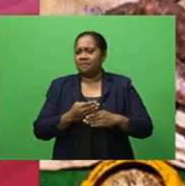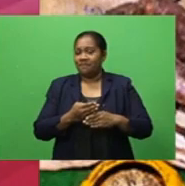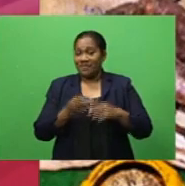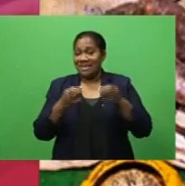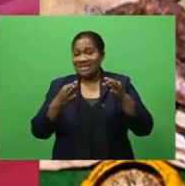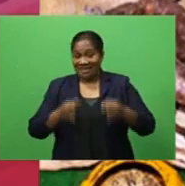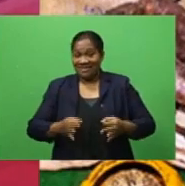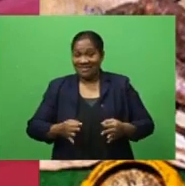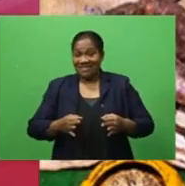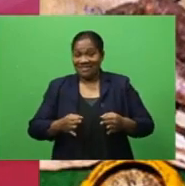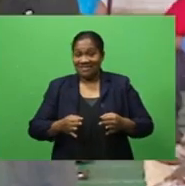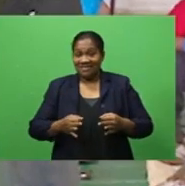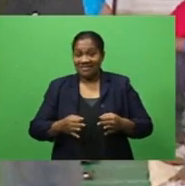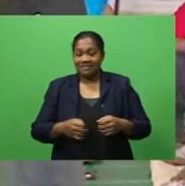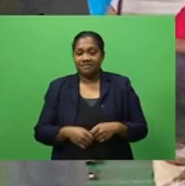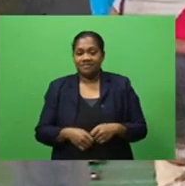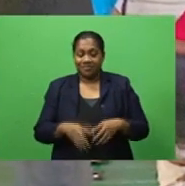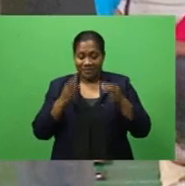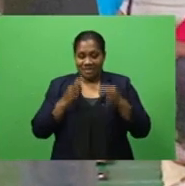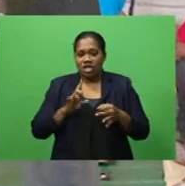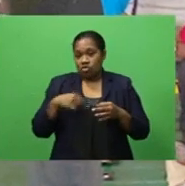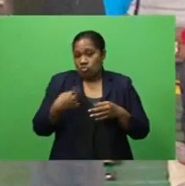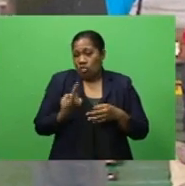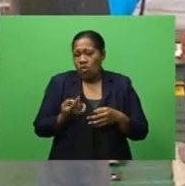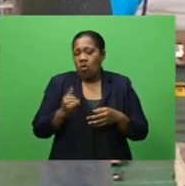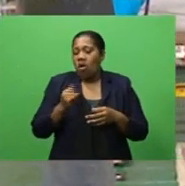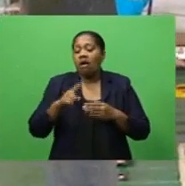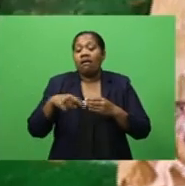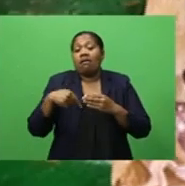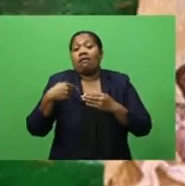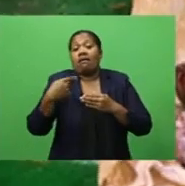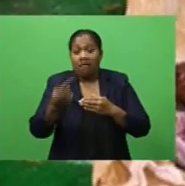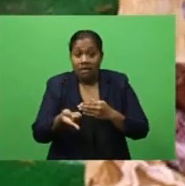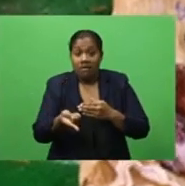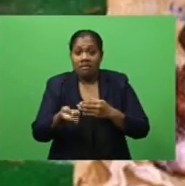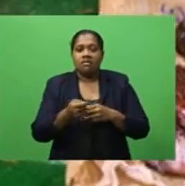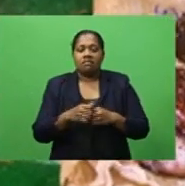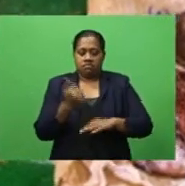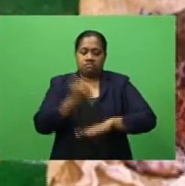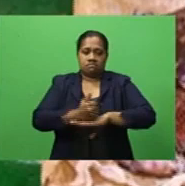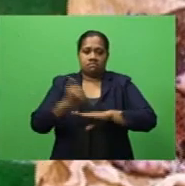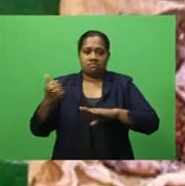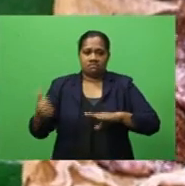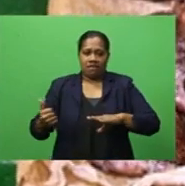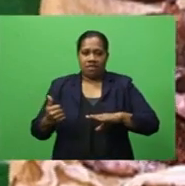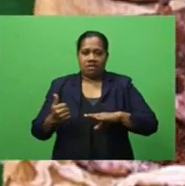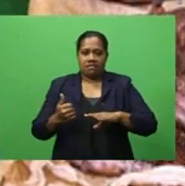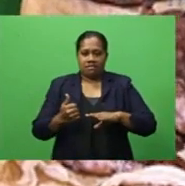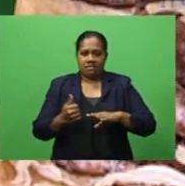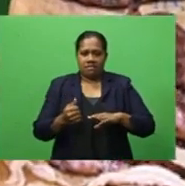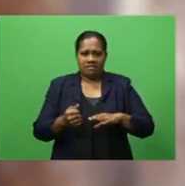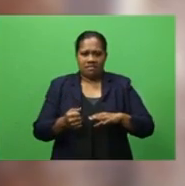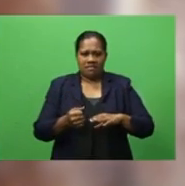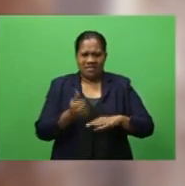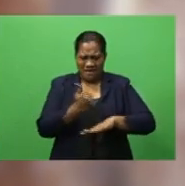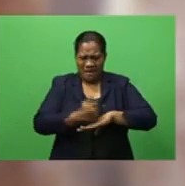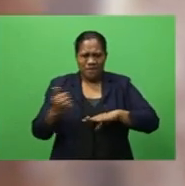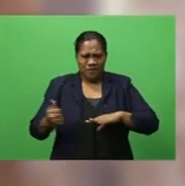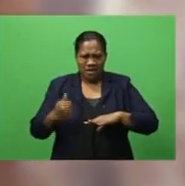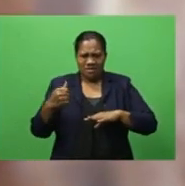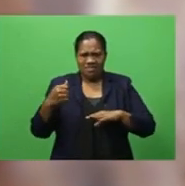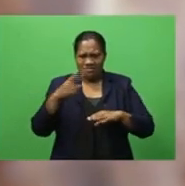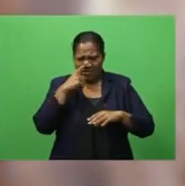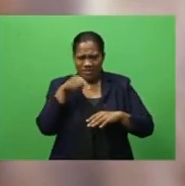decision comes in tomorrow or the day after, then government and fisheries will make